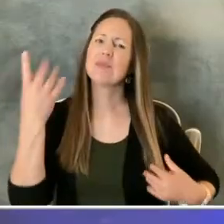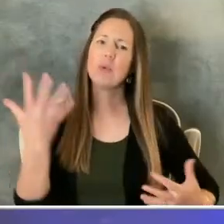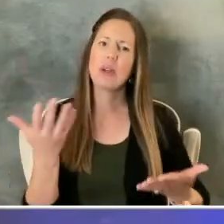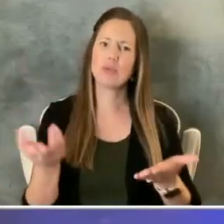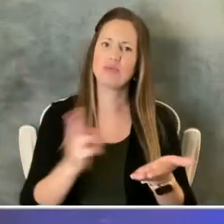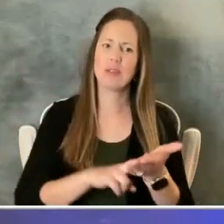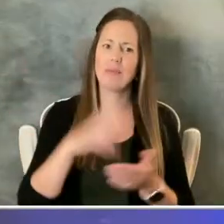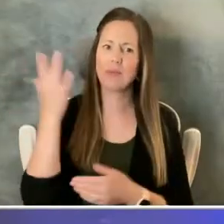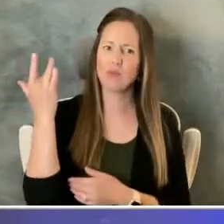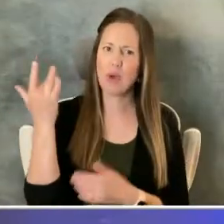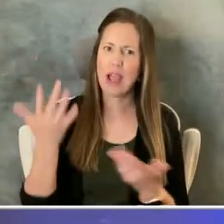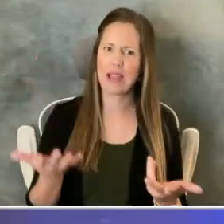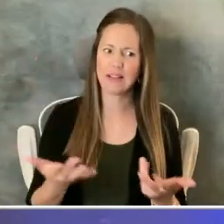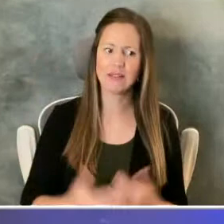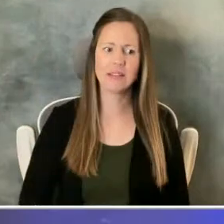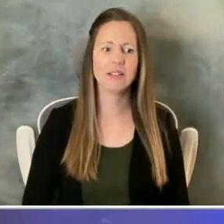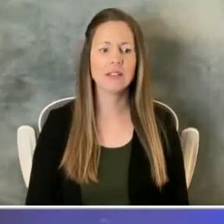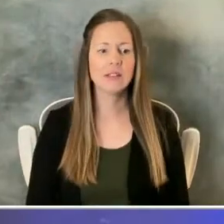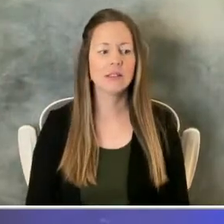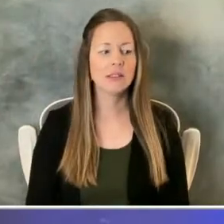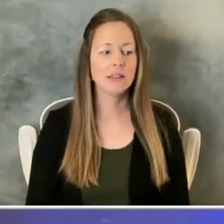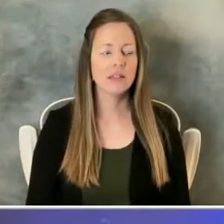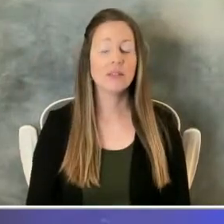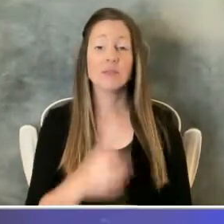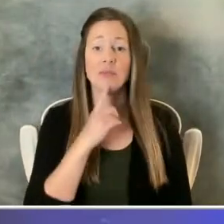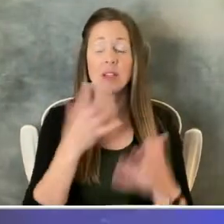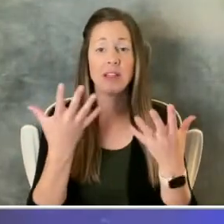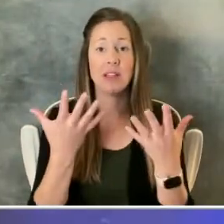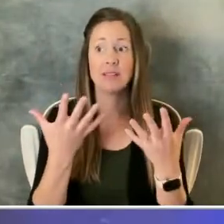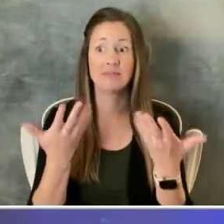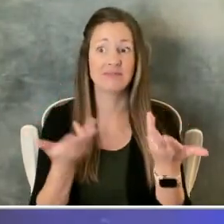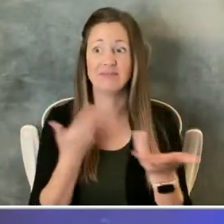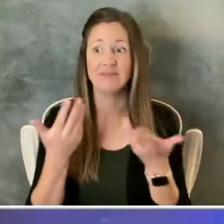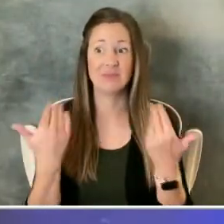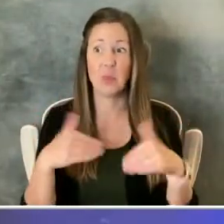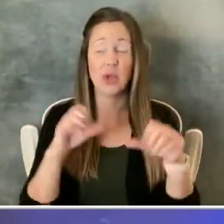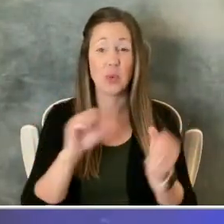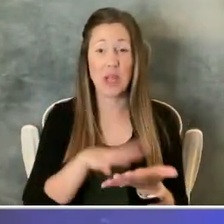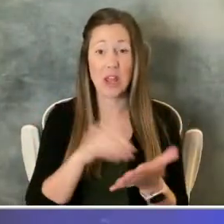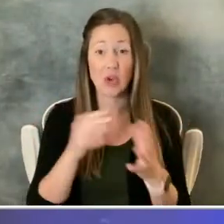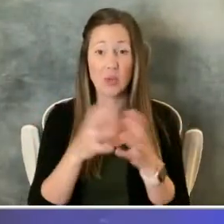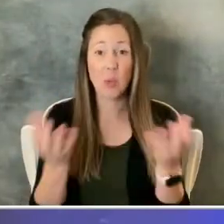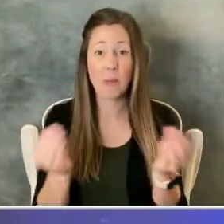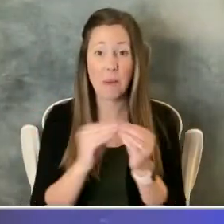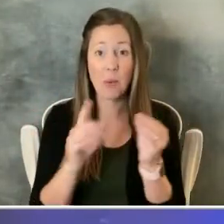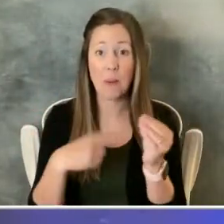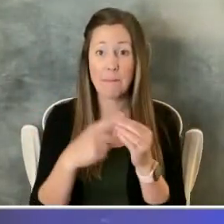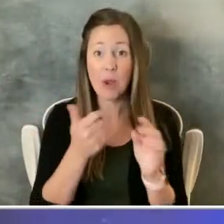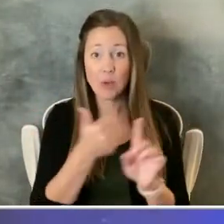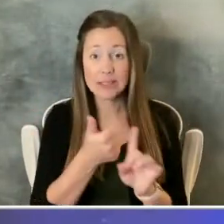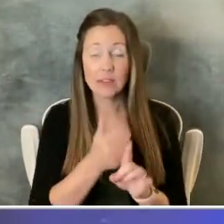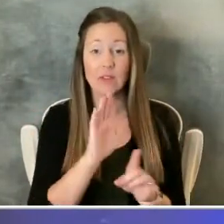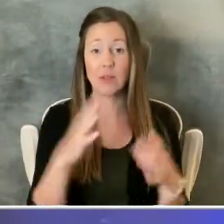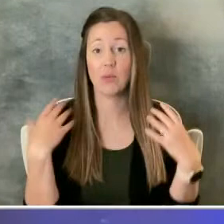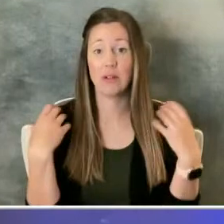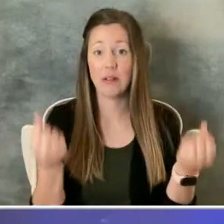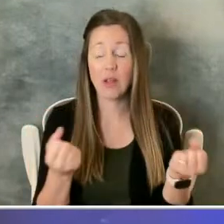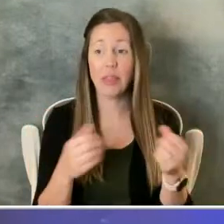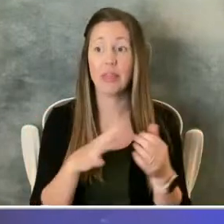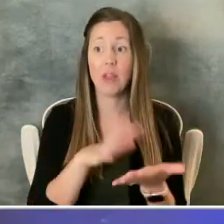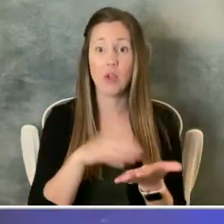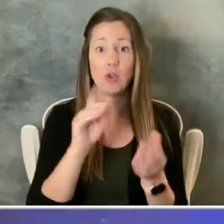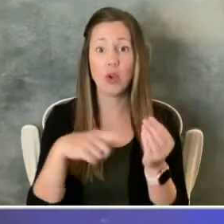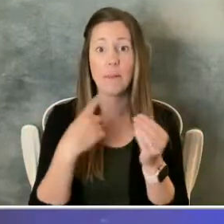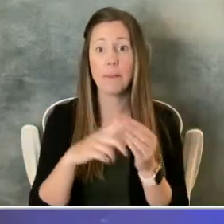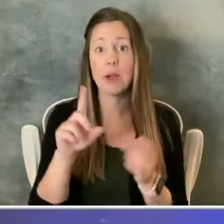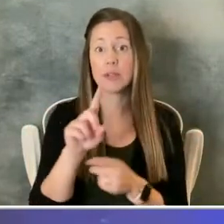it's because you can learn a whole lot more about yourself and about your health. And certainly you'll learn about DNA and genetic traits, but